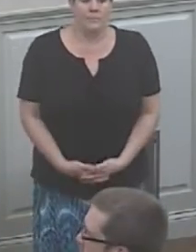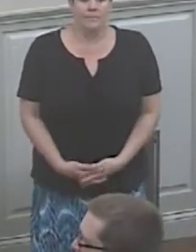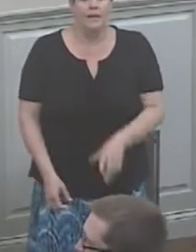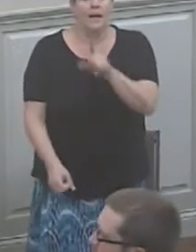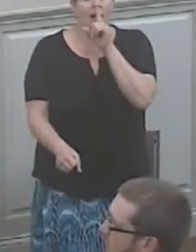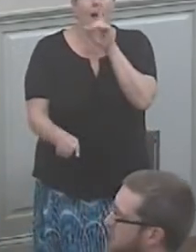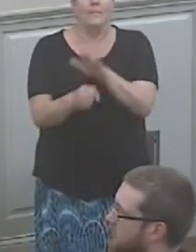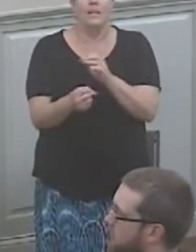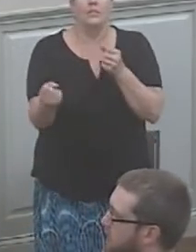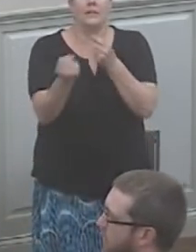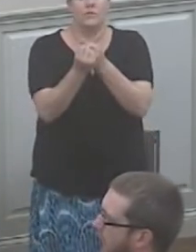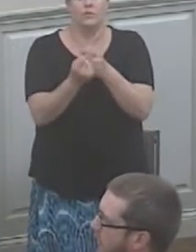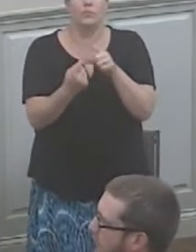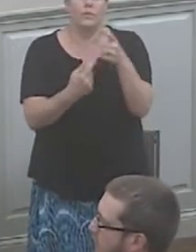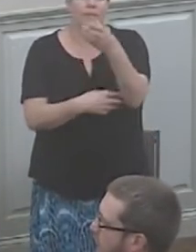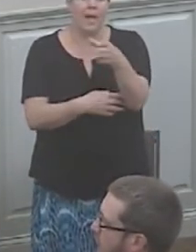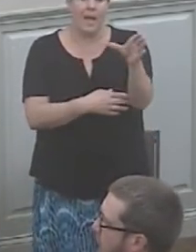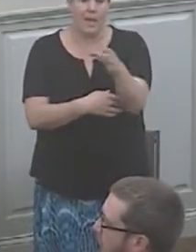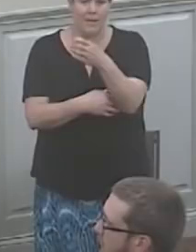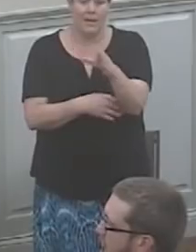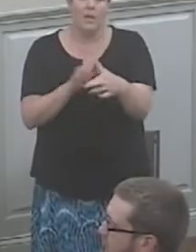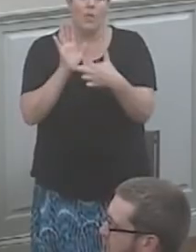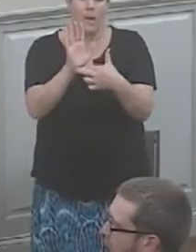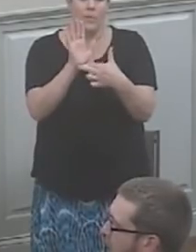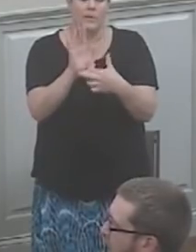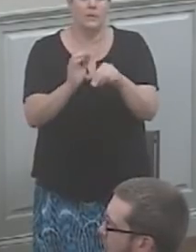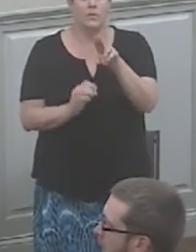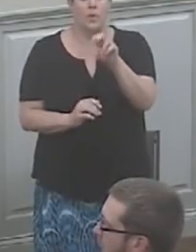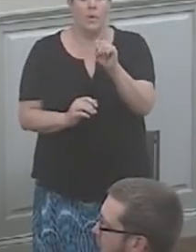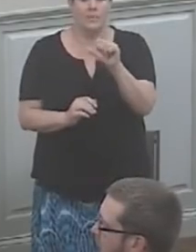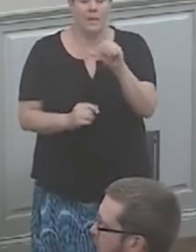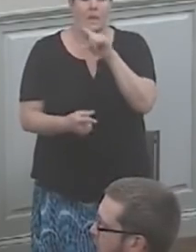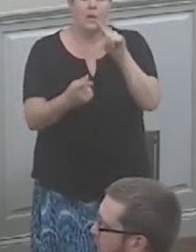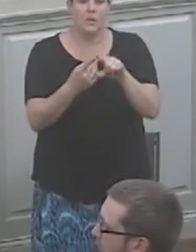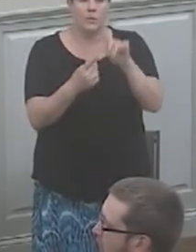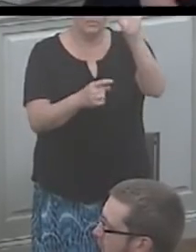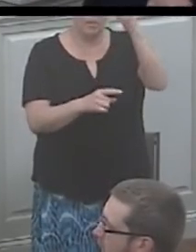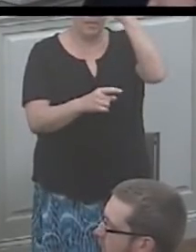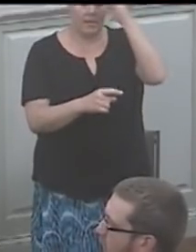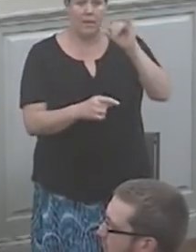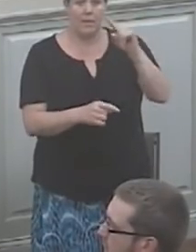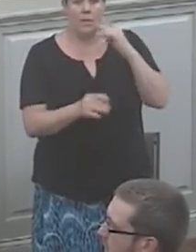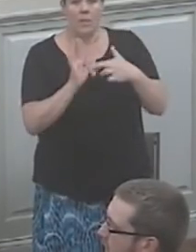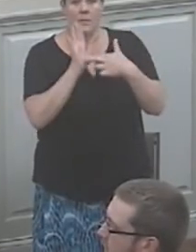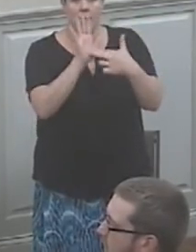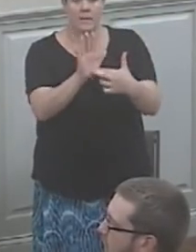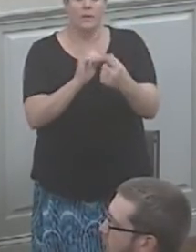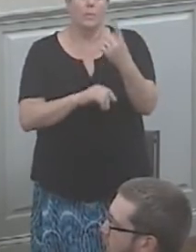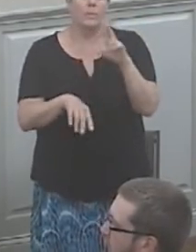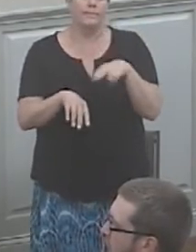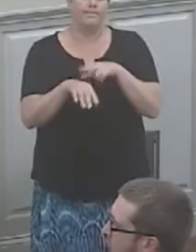I pledge allegiance to the flag of the United States of America and to the republic for which it